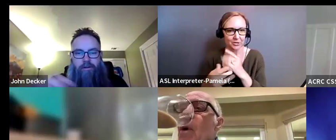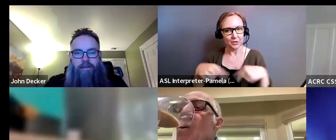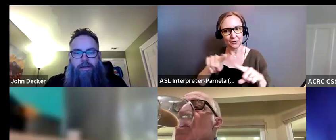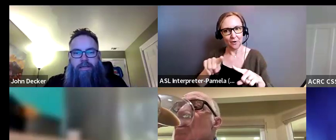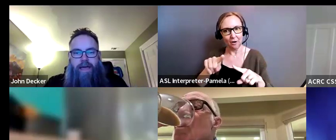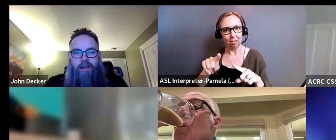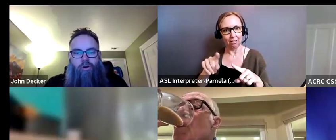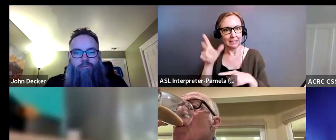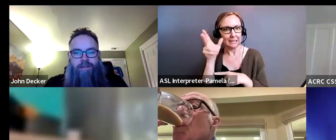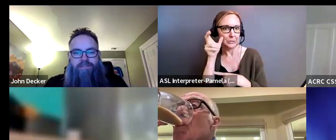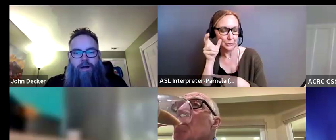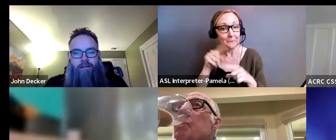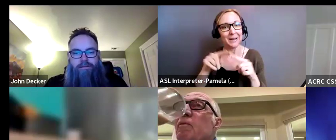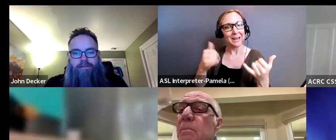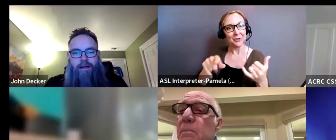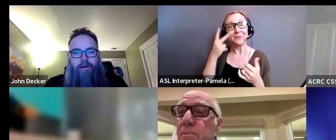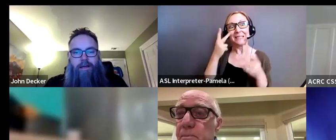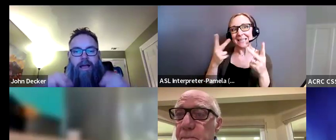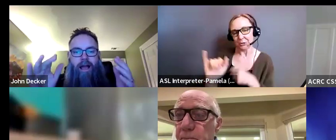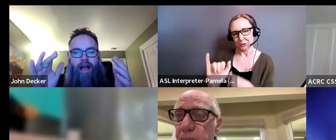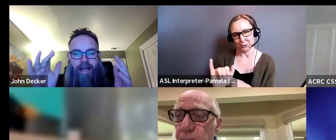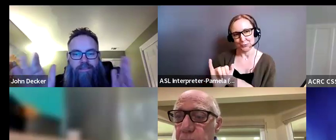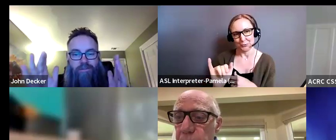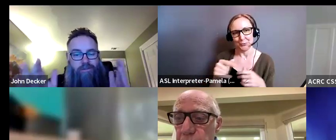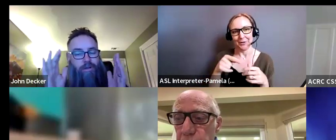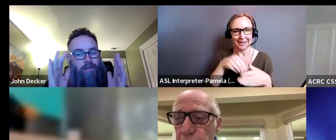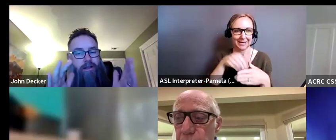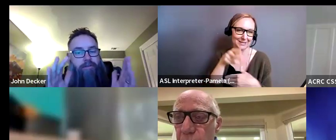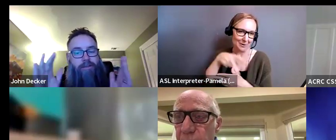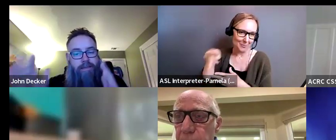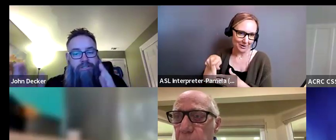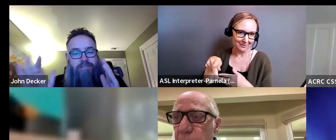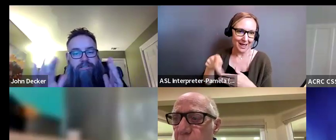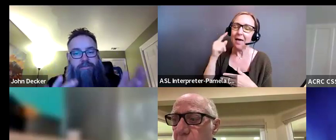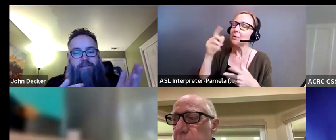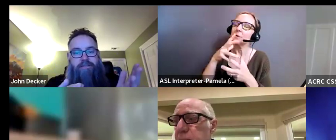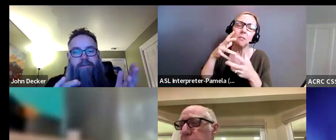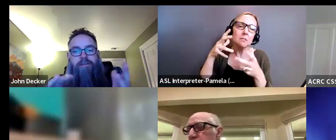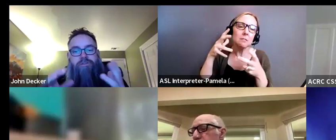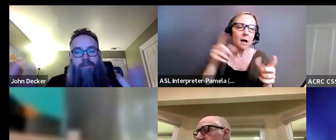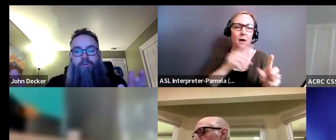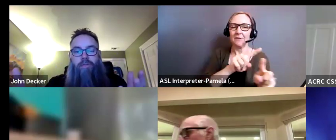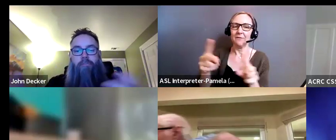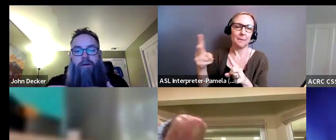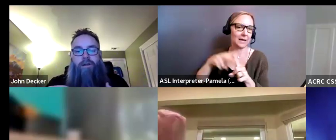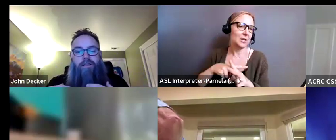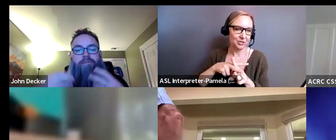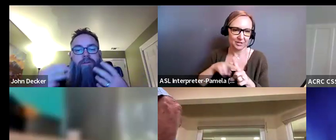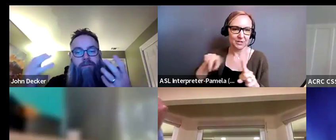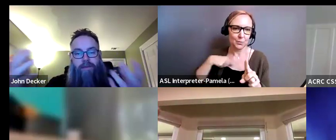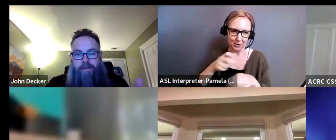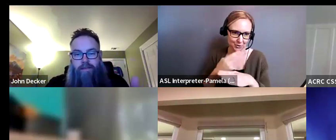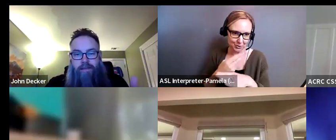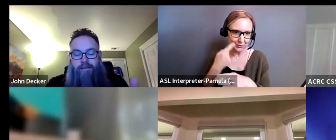see it there in that home as well. I think there's also a lot of applications of this to people that might want to